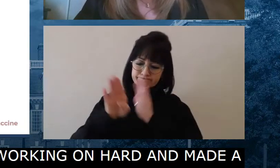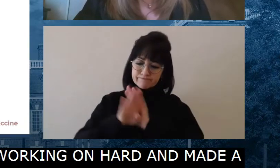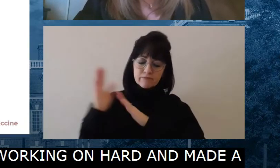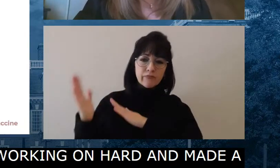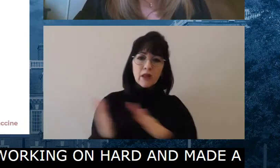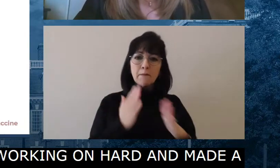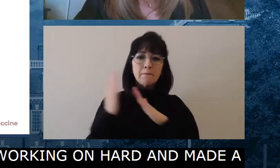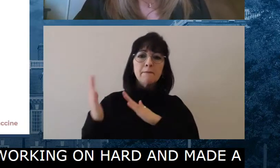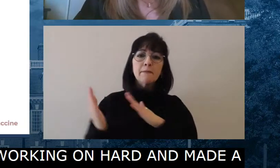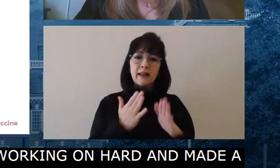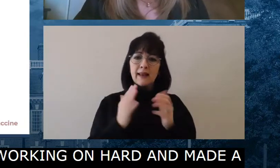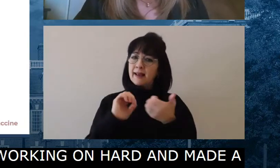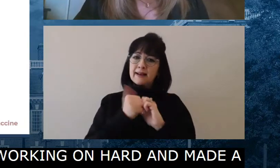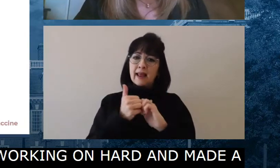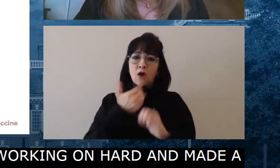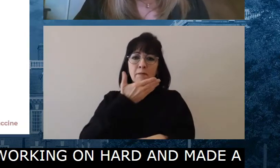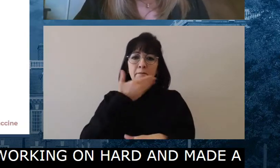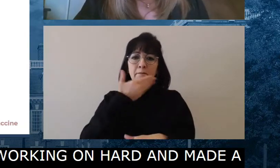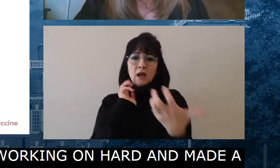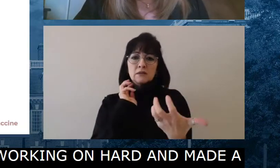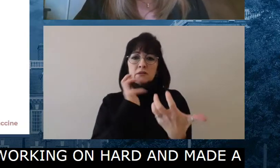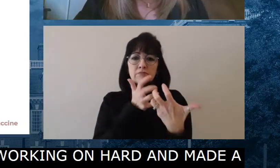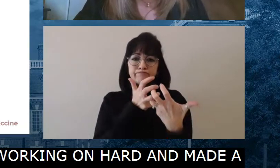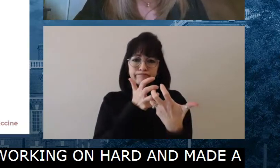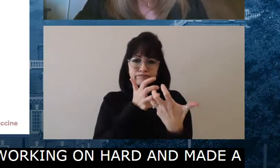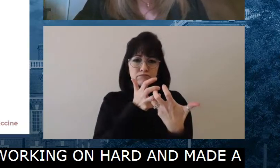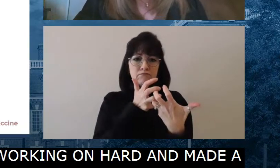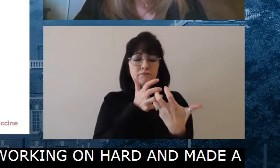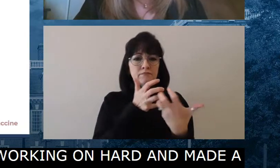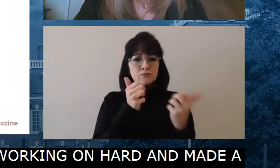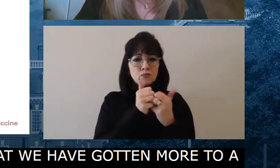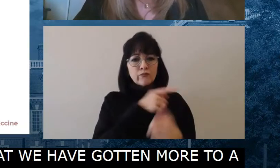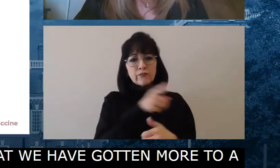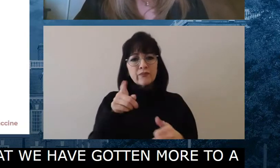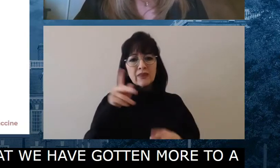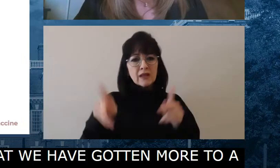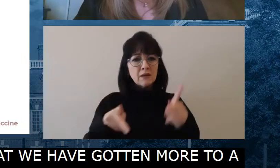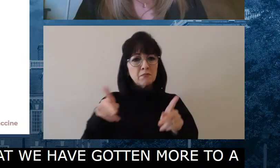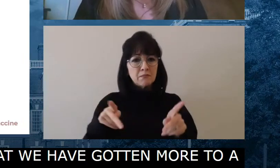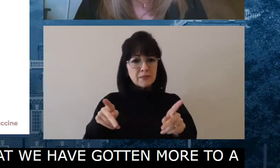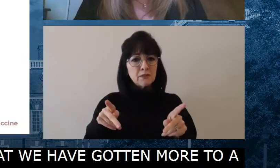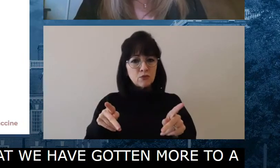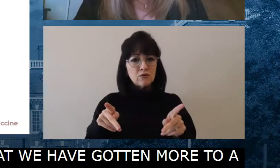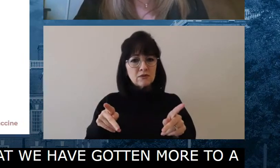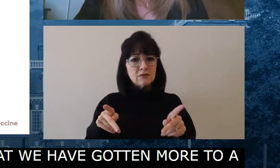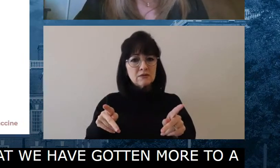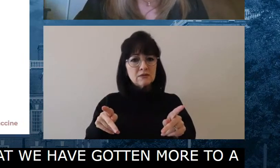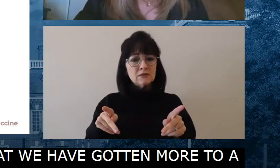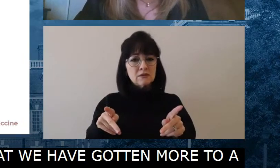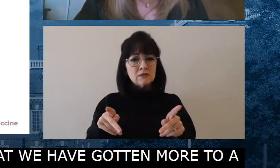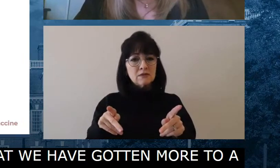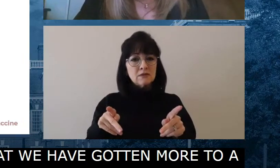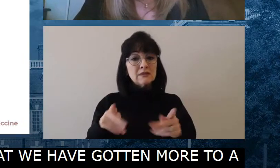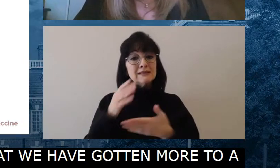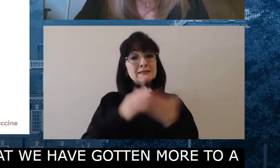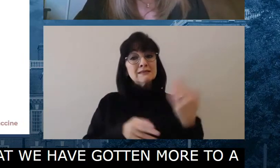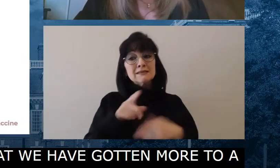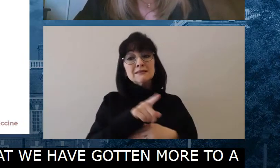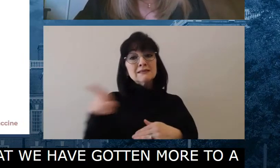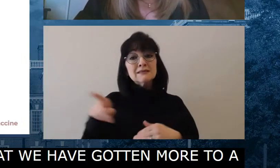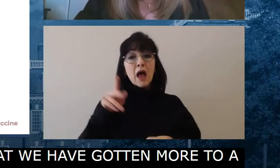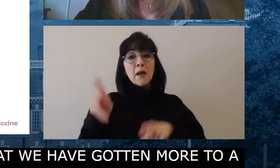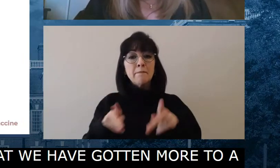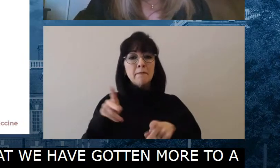for people to get the vaccine, especially for people who aren't likely to go to some of these